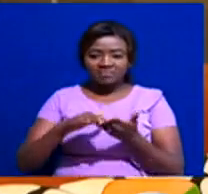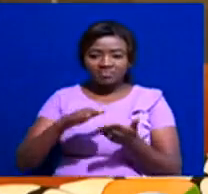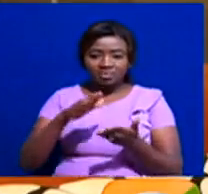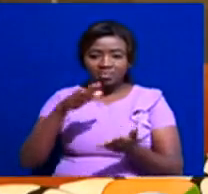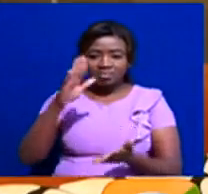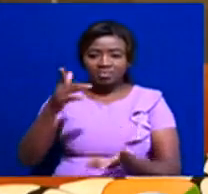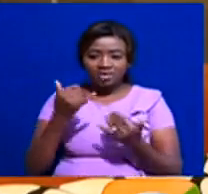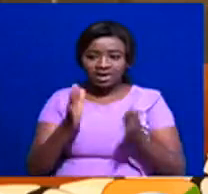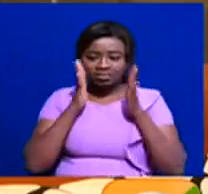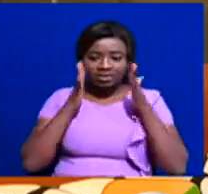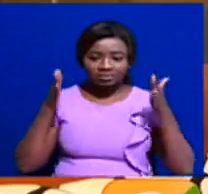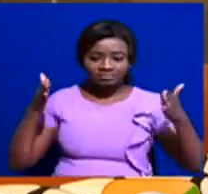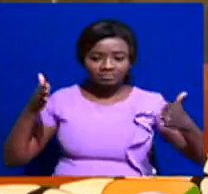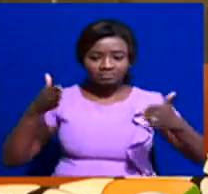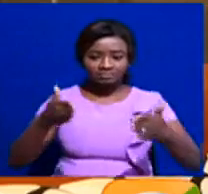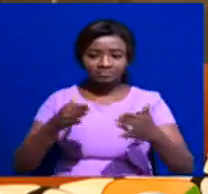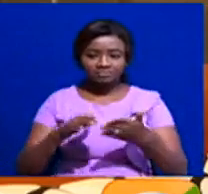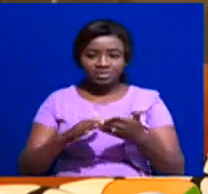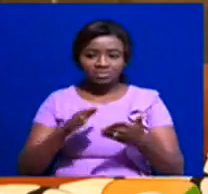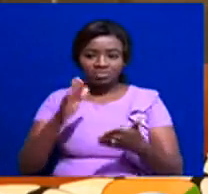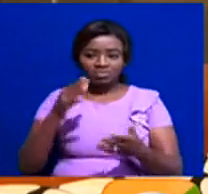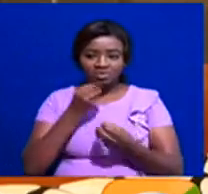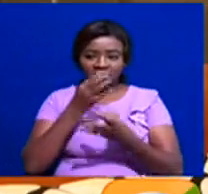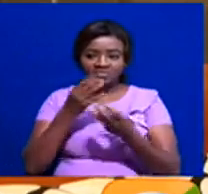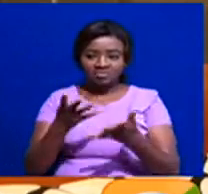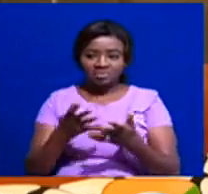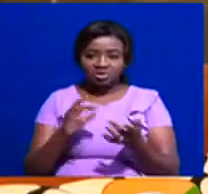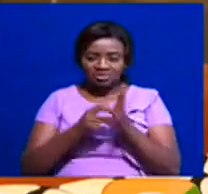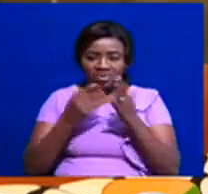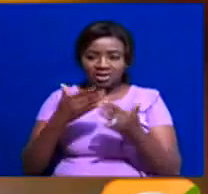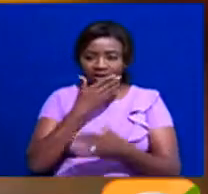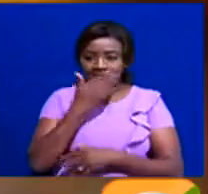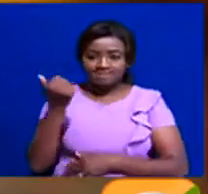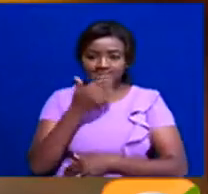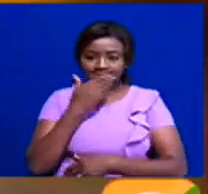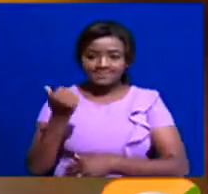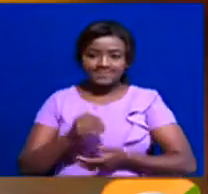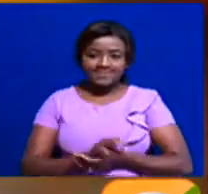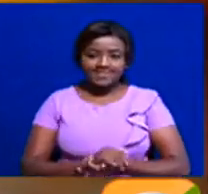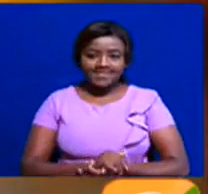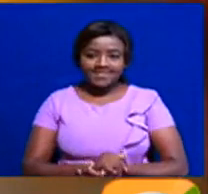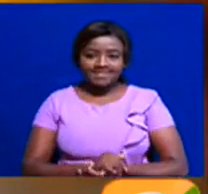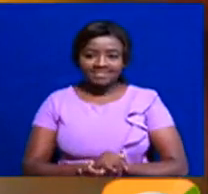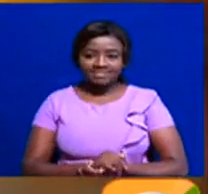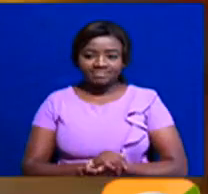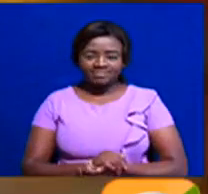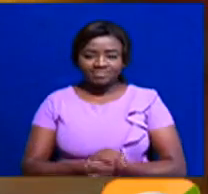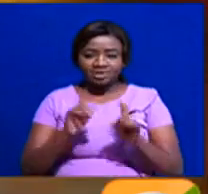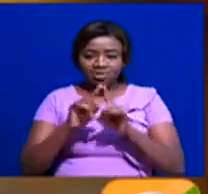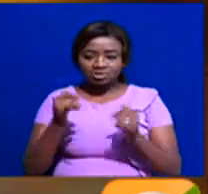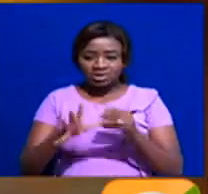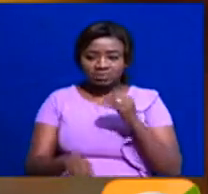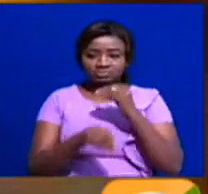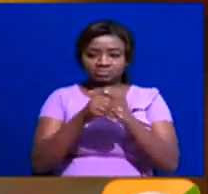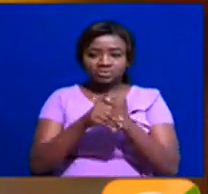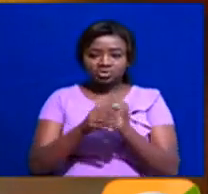I've drawn myself towards the virtual reality, which is better, the things I work with, international studies. Considering that extended reality is a nascent